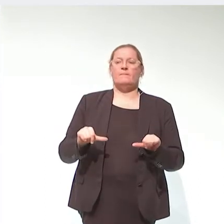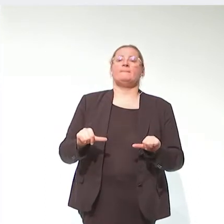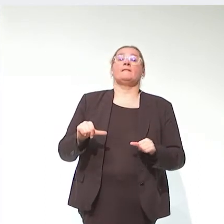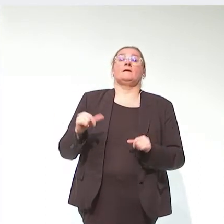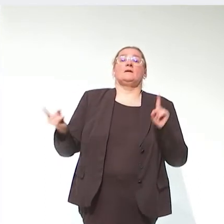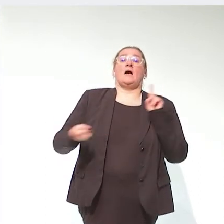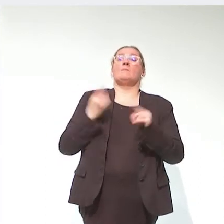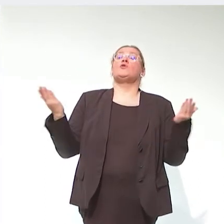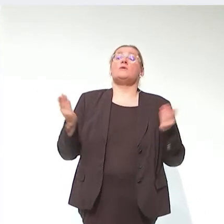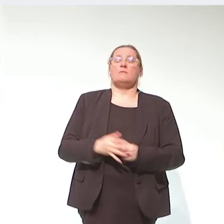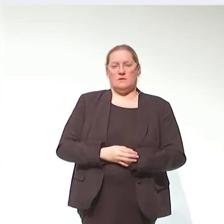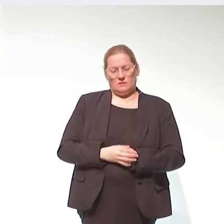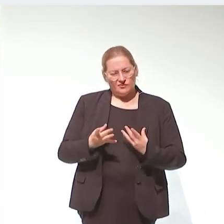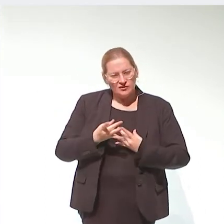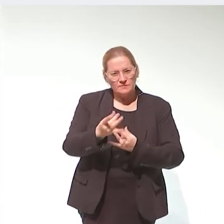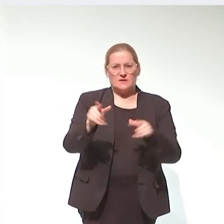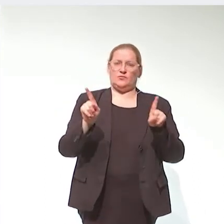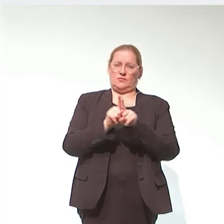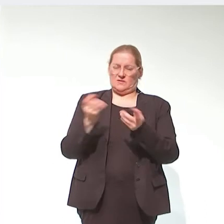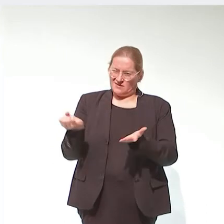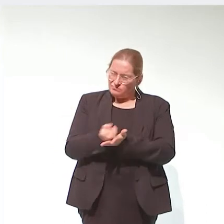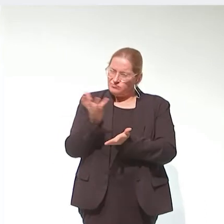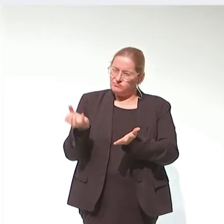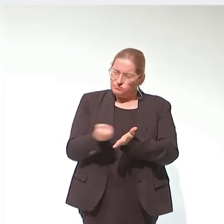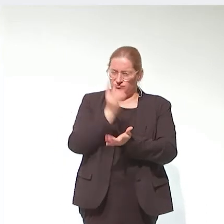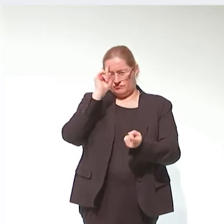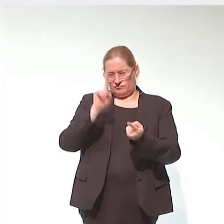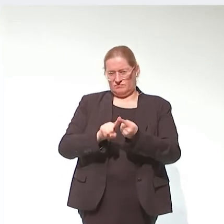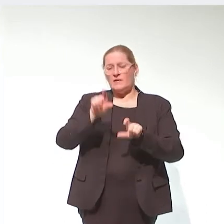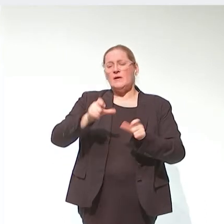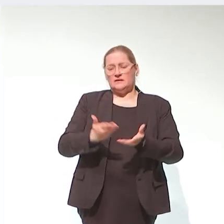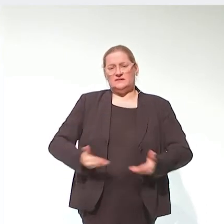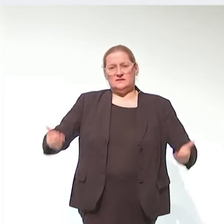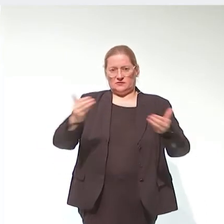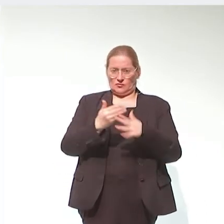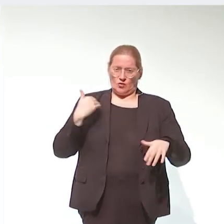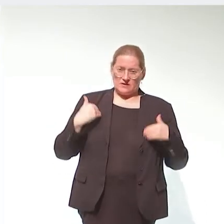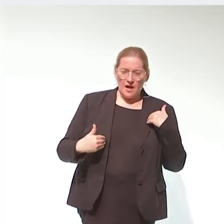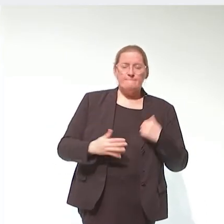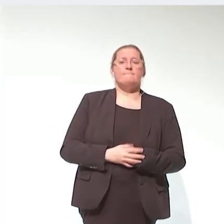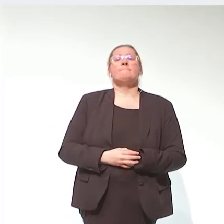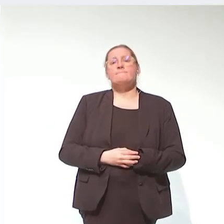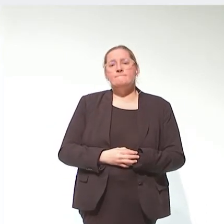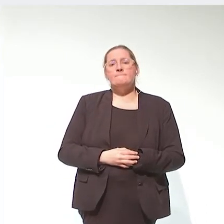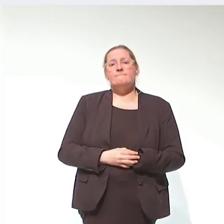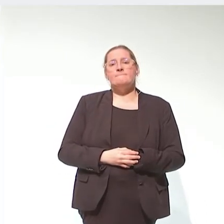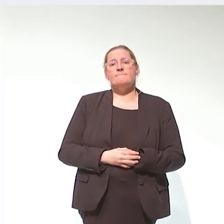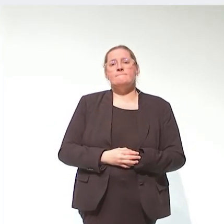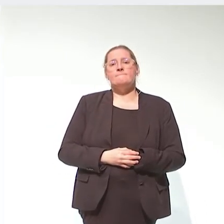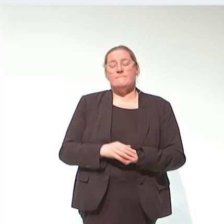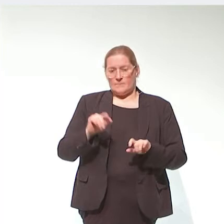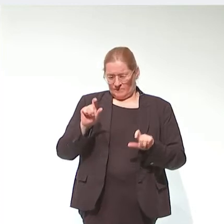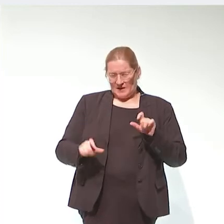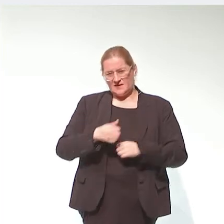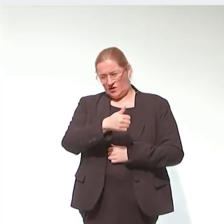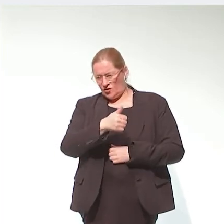their abilities, needs, desires, and lifestyles, and particularly pointed out that persons